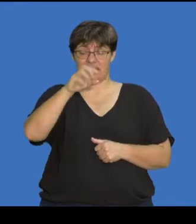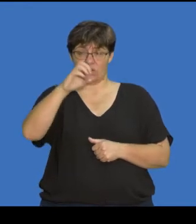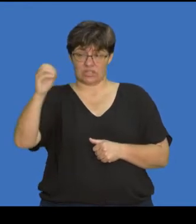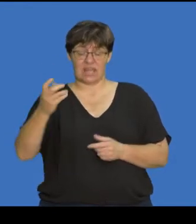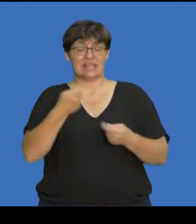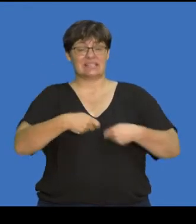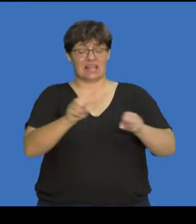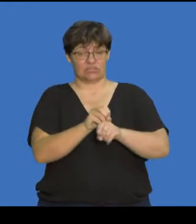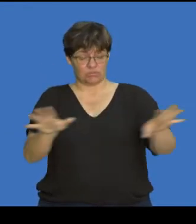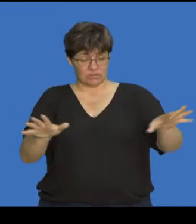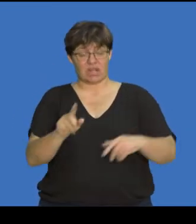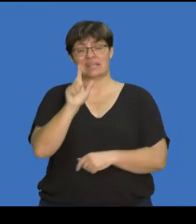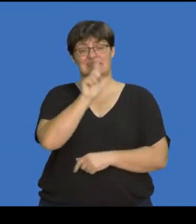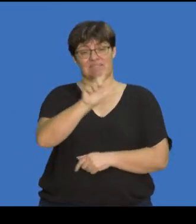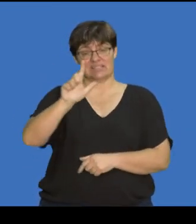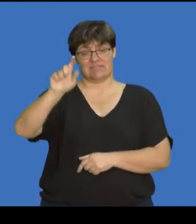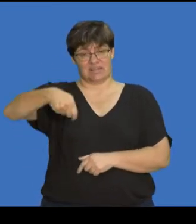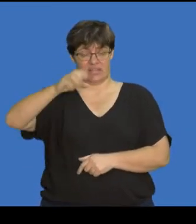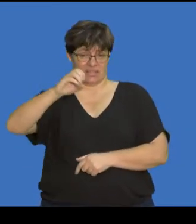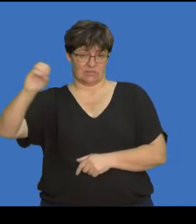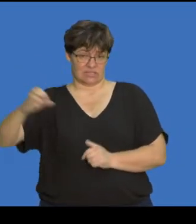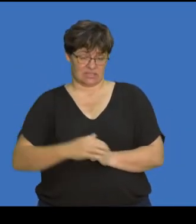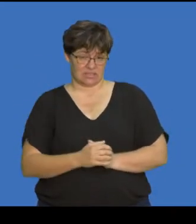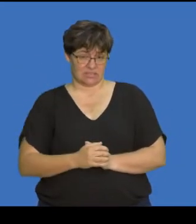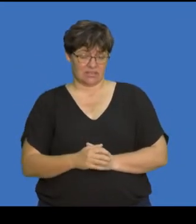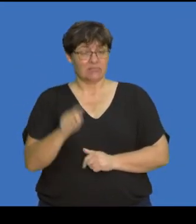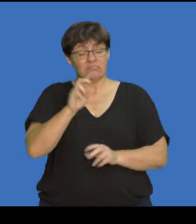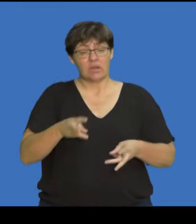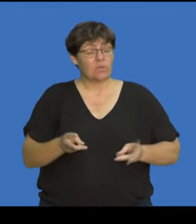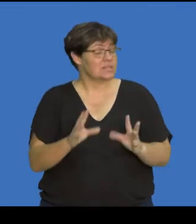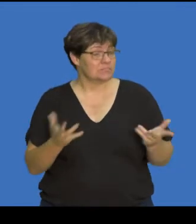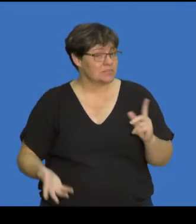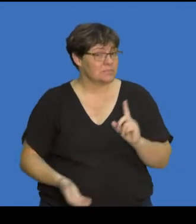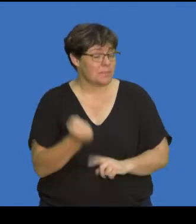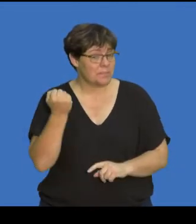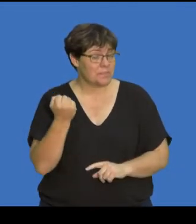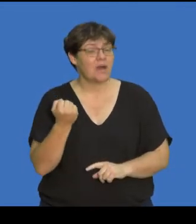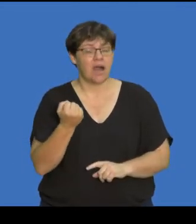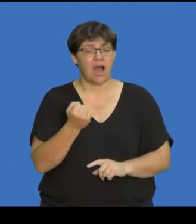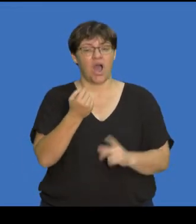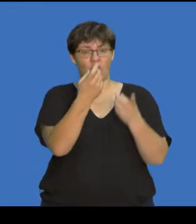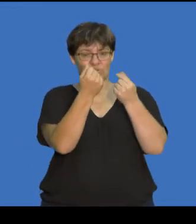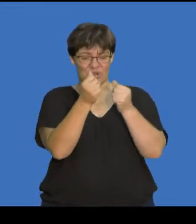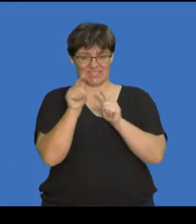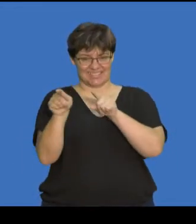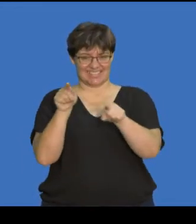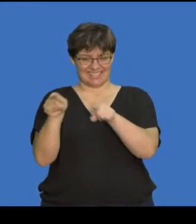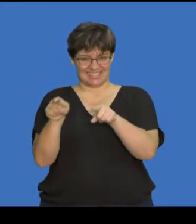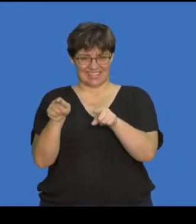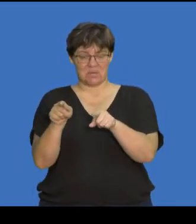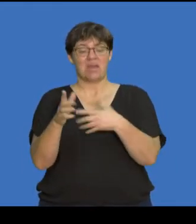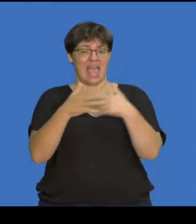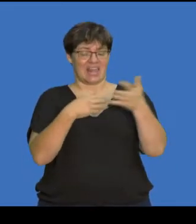of 77,000. So in this way, I've brought in the two cost components that had to be dealt